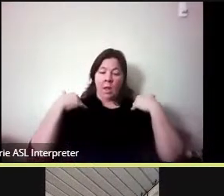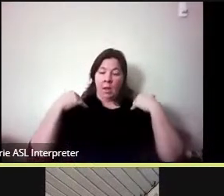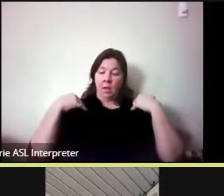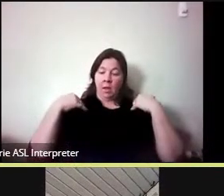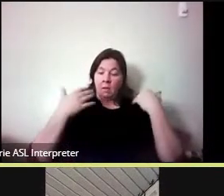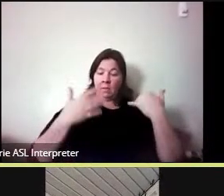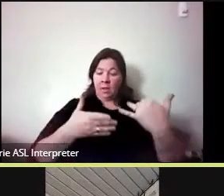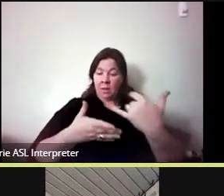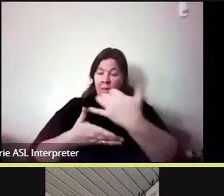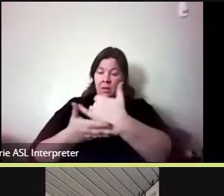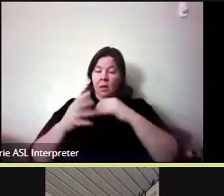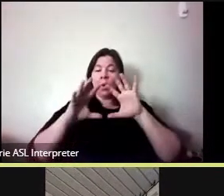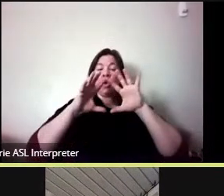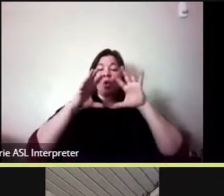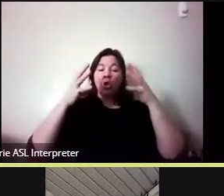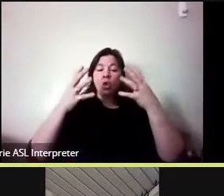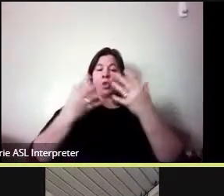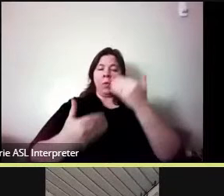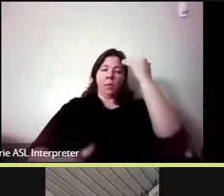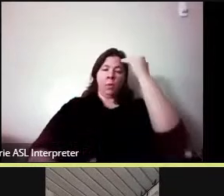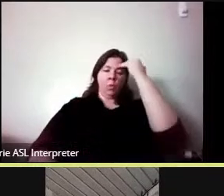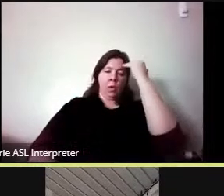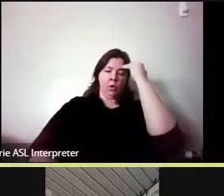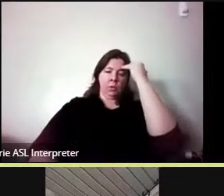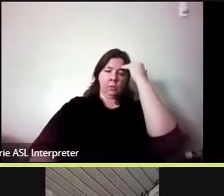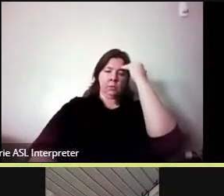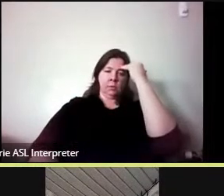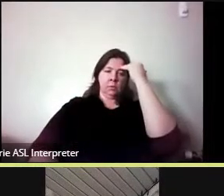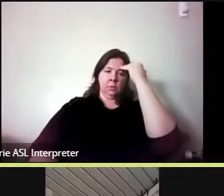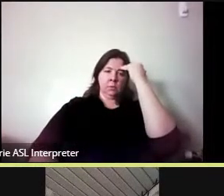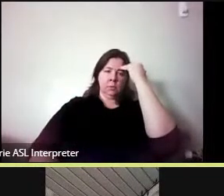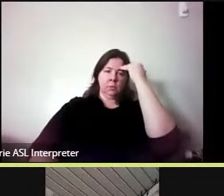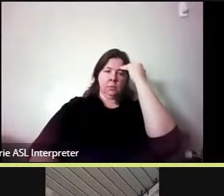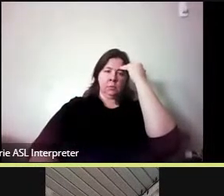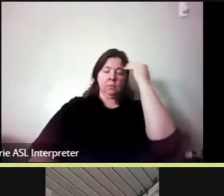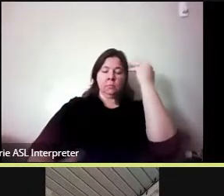on a global consciousness.